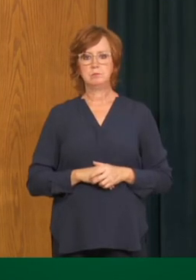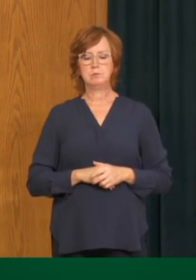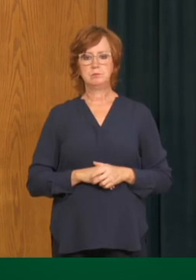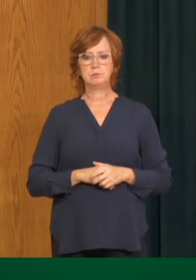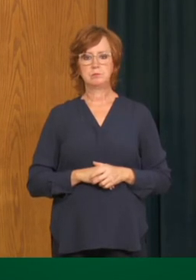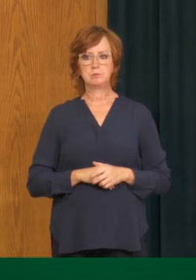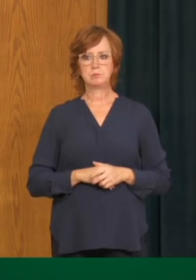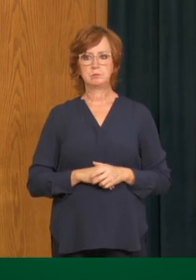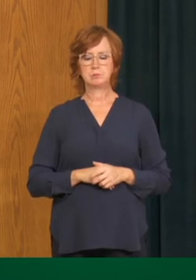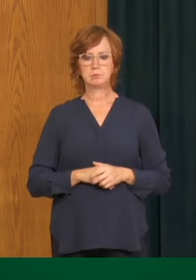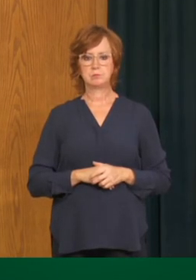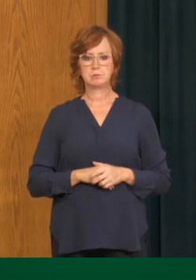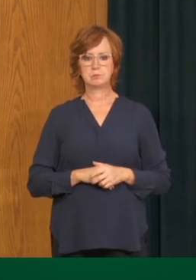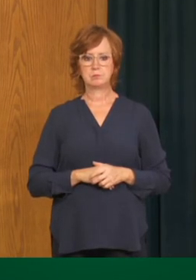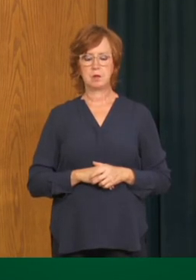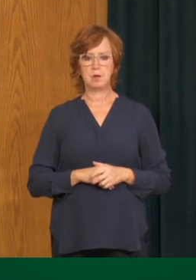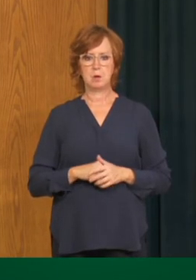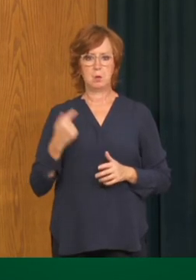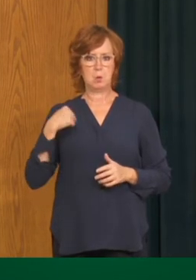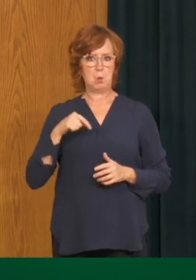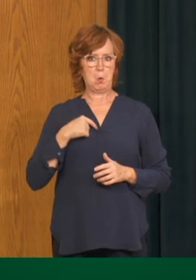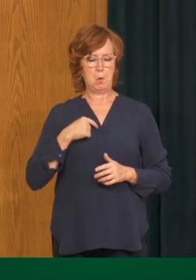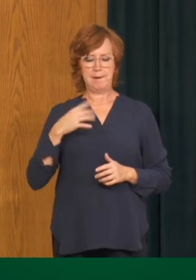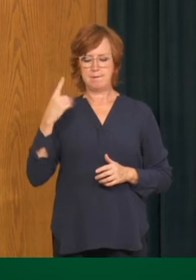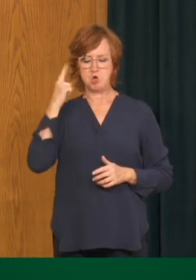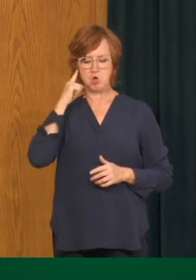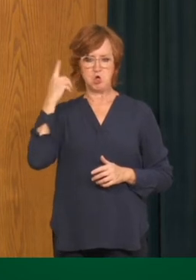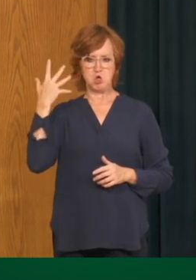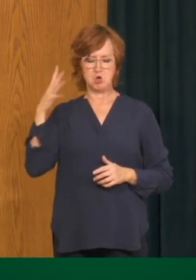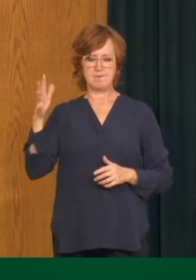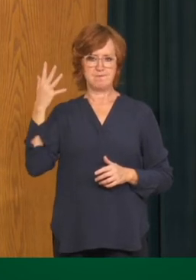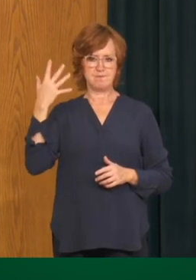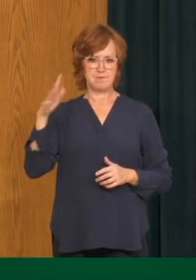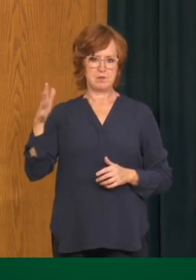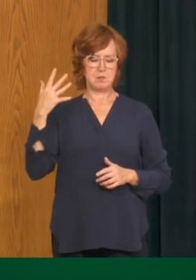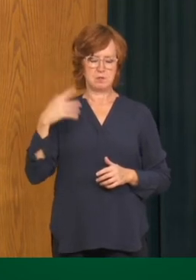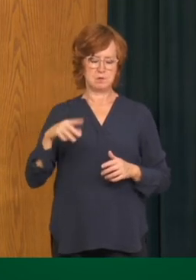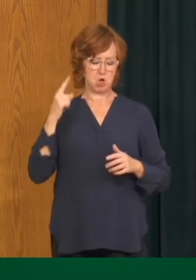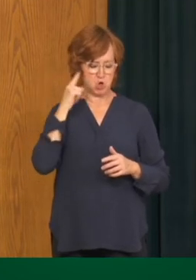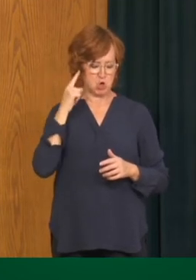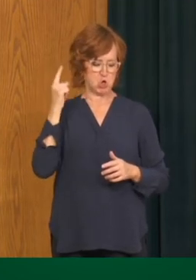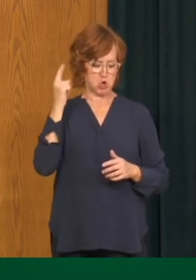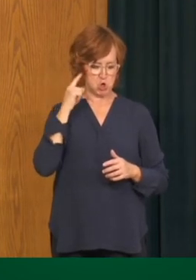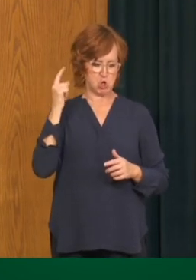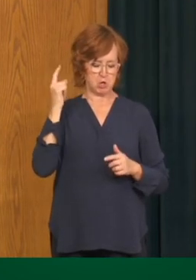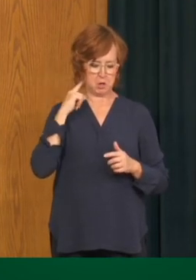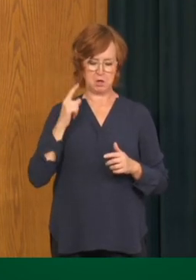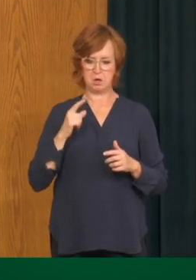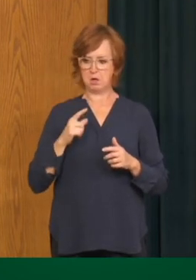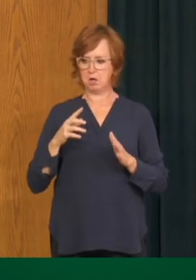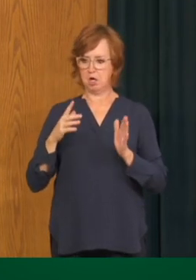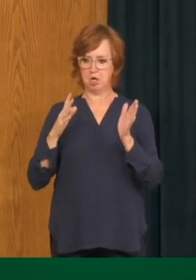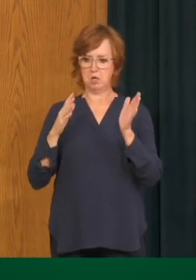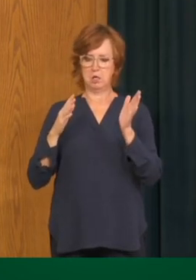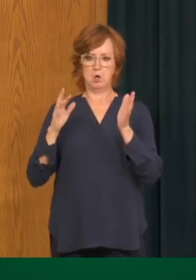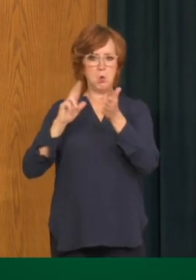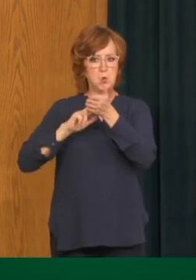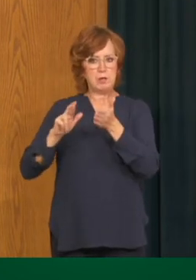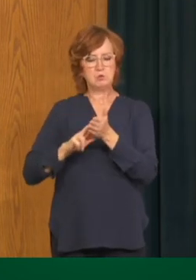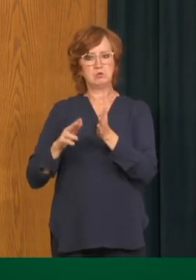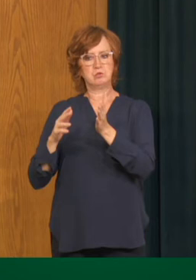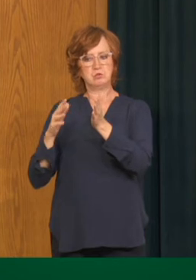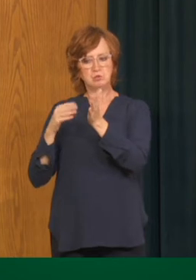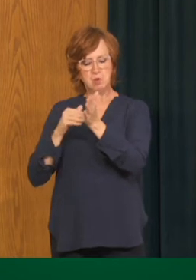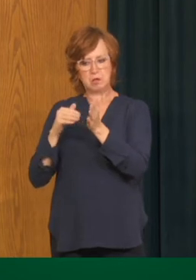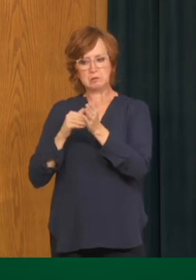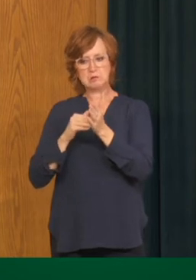this plan ignores medical advice and calls for stricter mandates from doctors across the province. So a question for